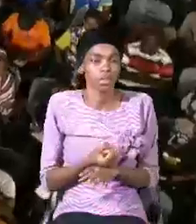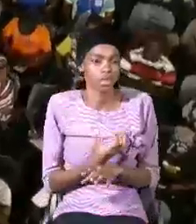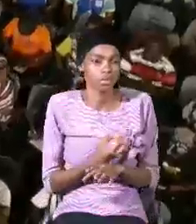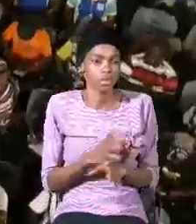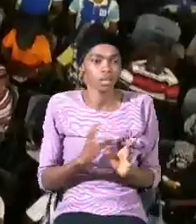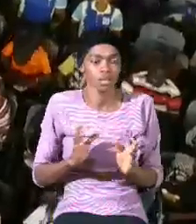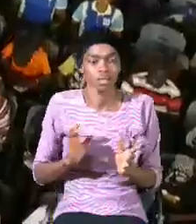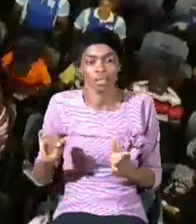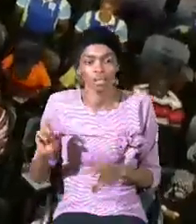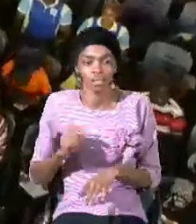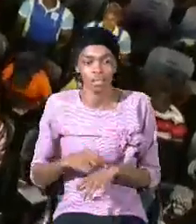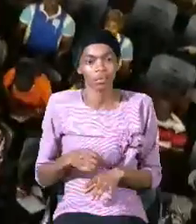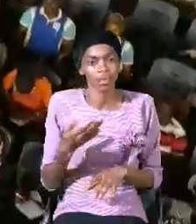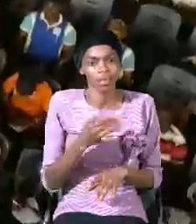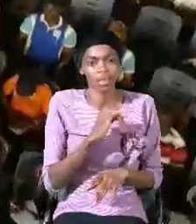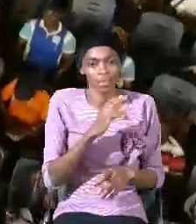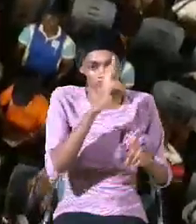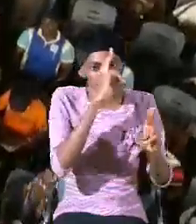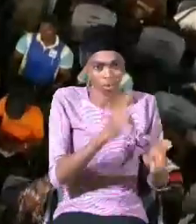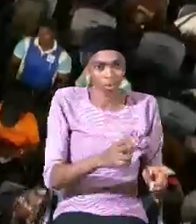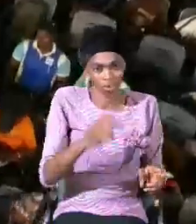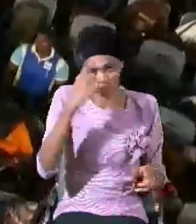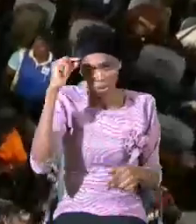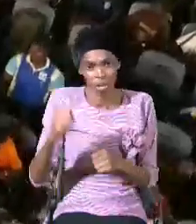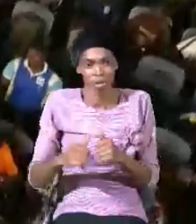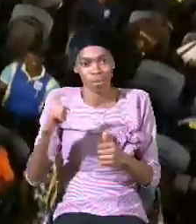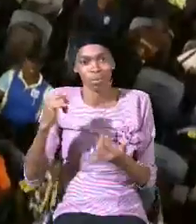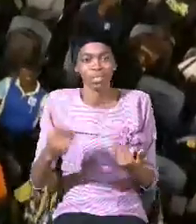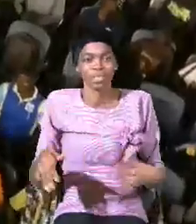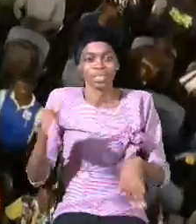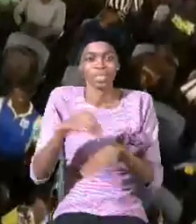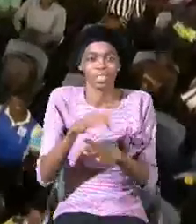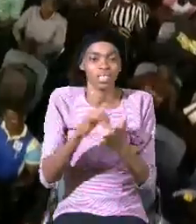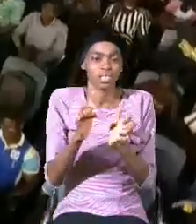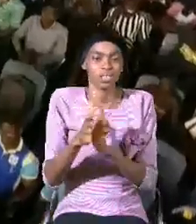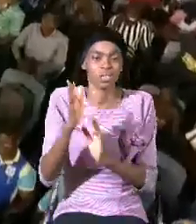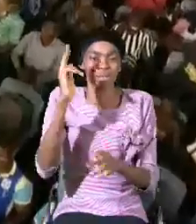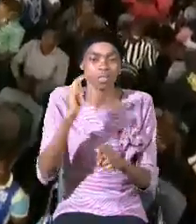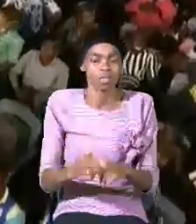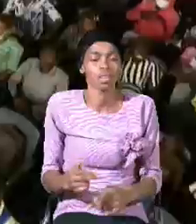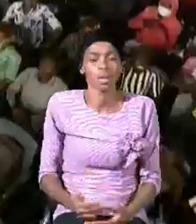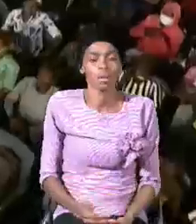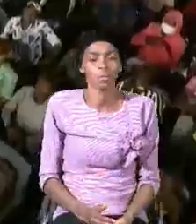is honor for everyone tonight in Jesus' name.